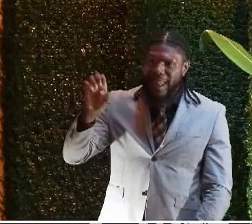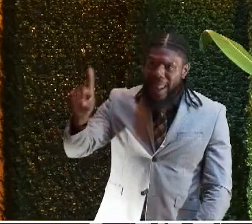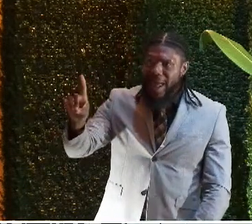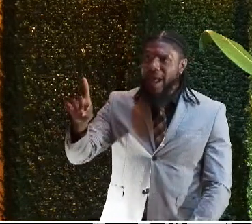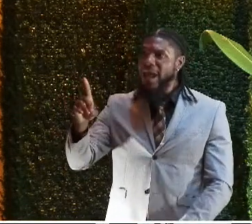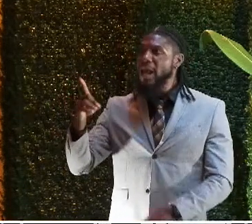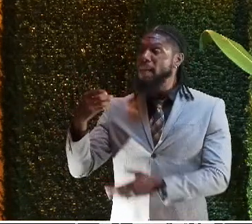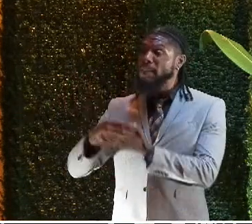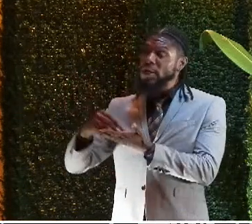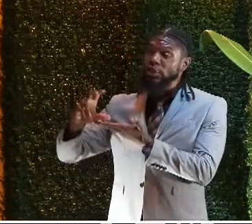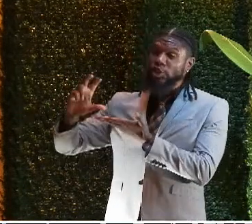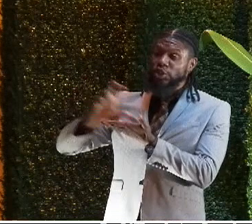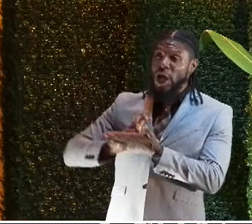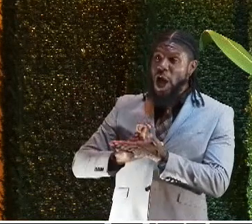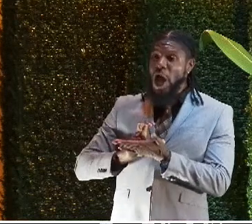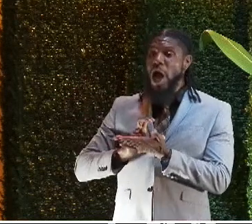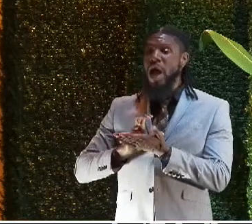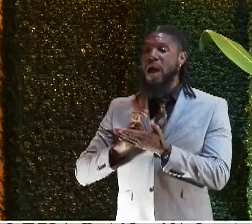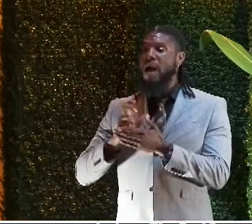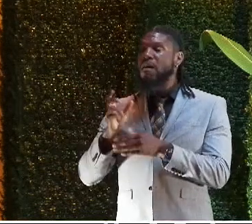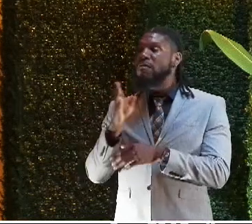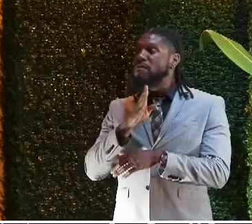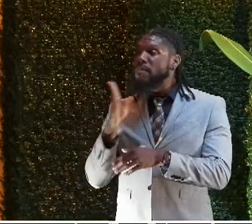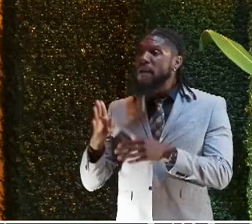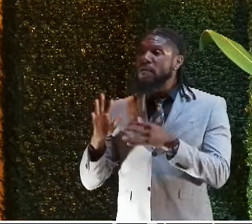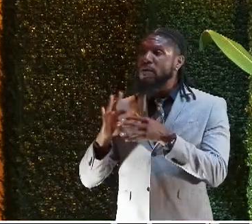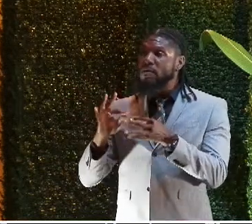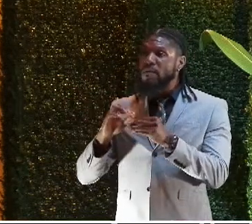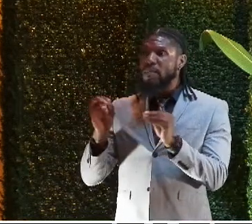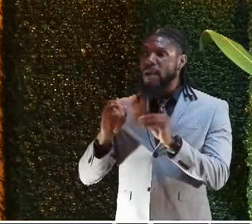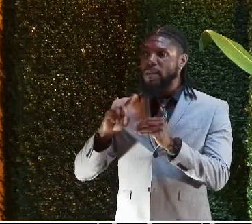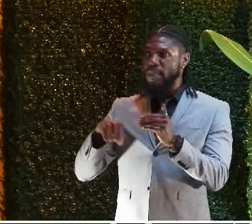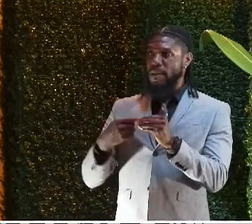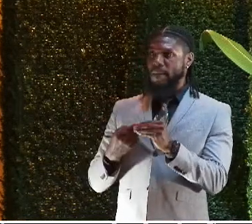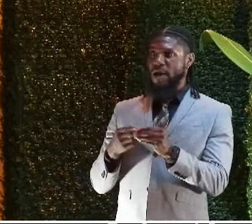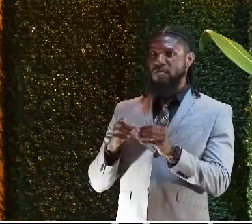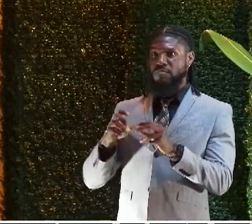nothing about their problematic natures, right?